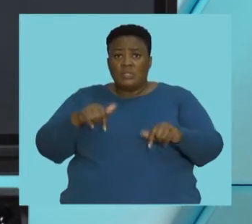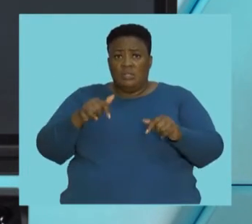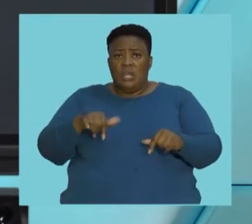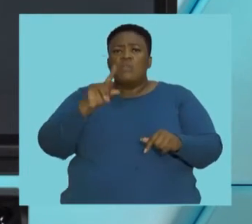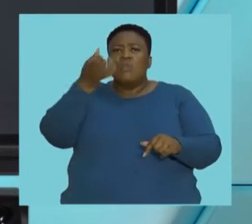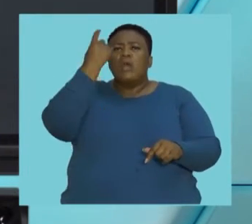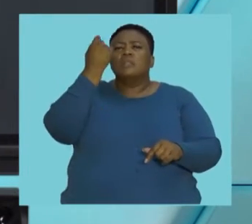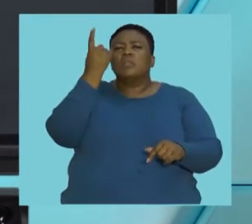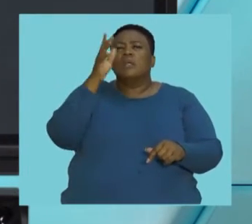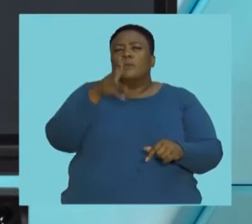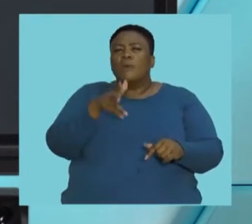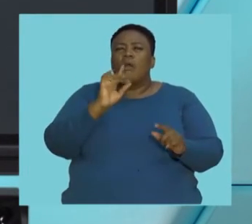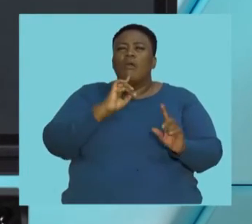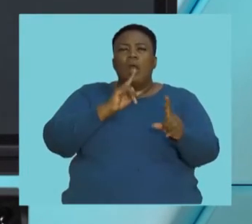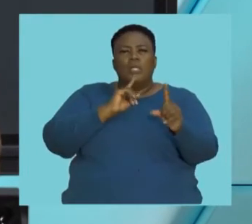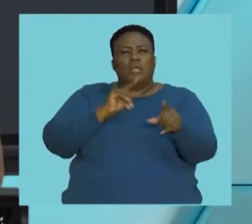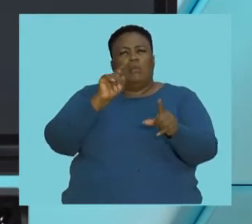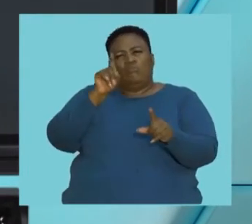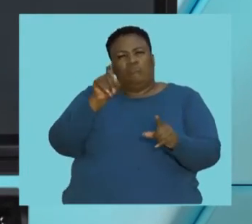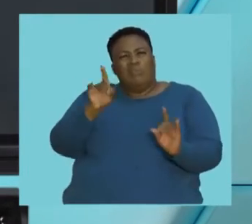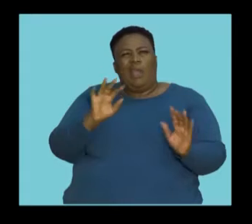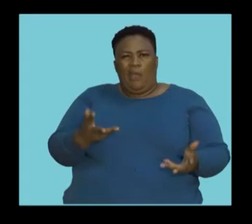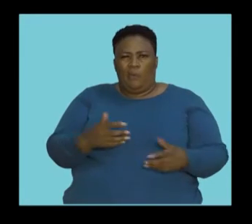security or food insecurity means.